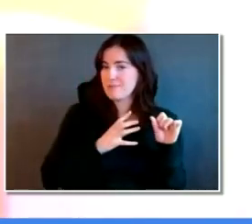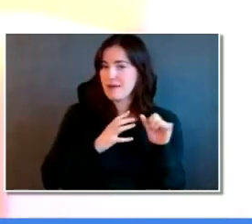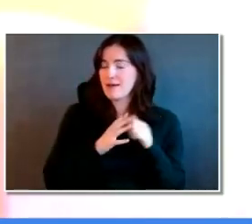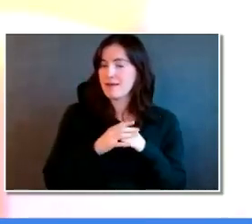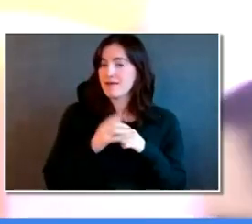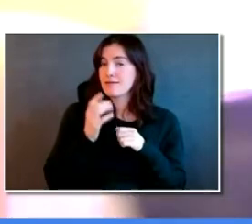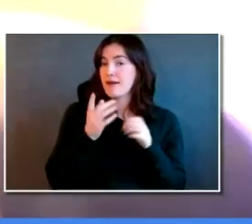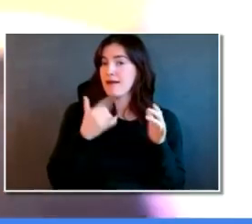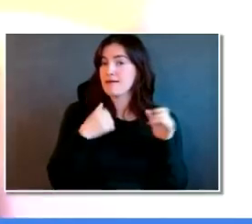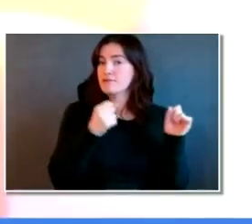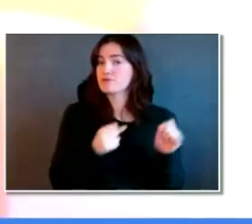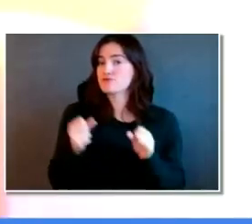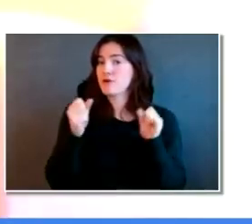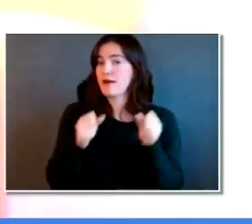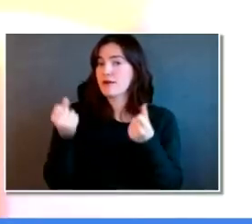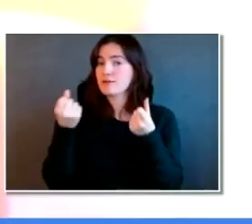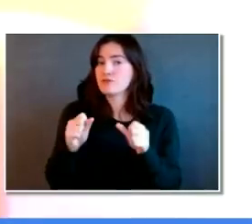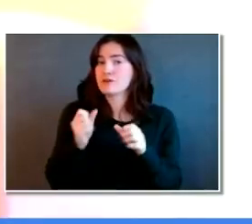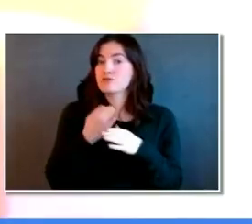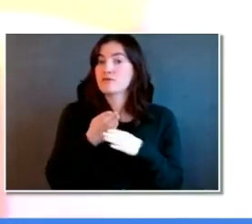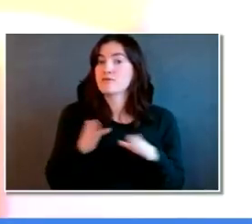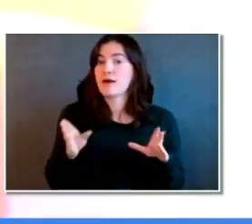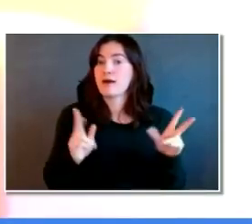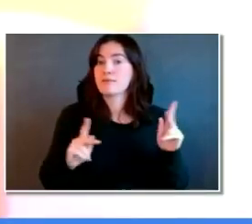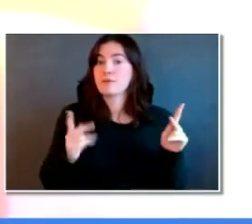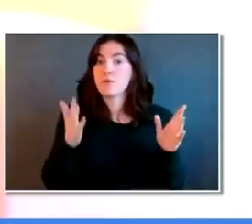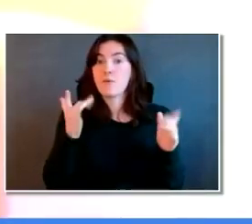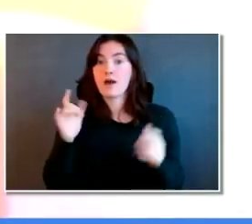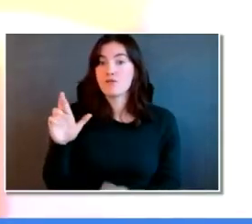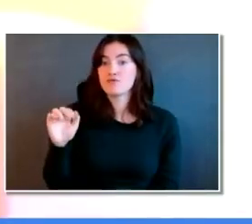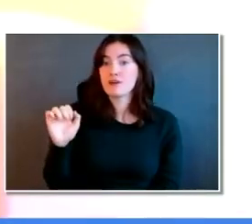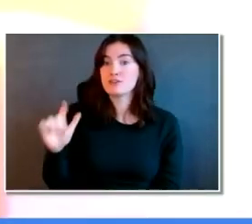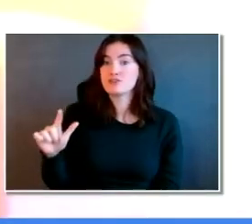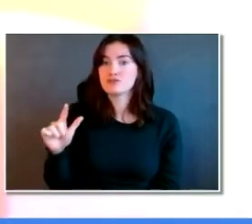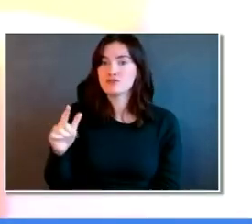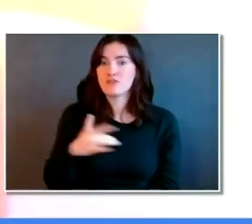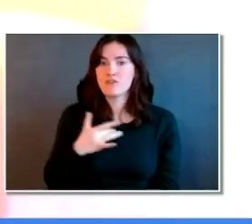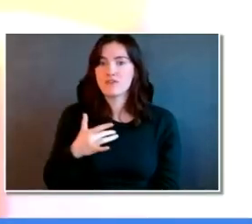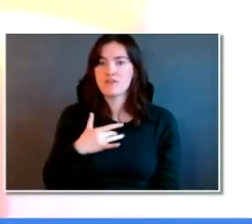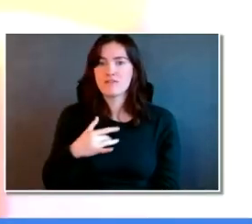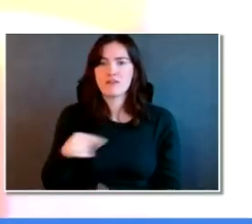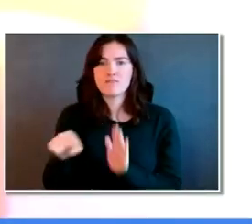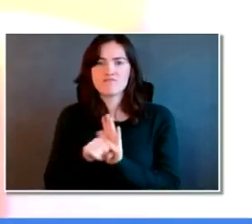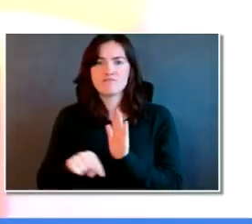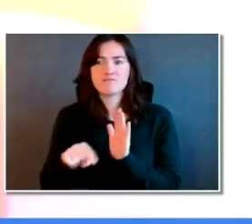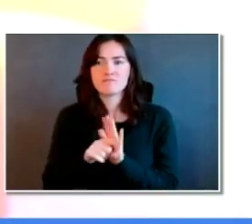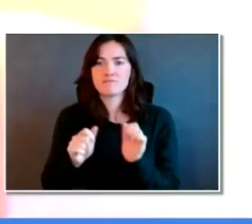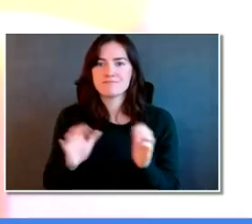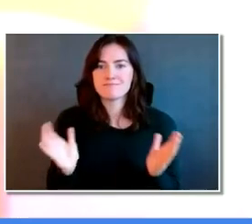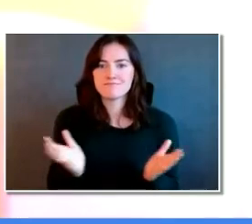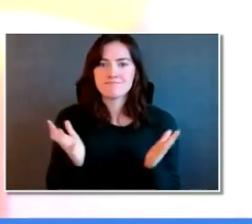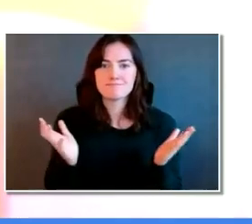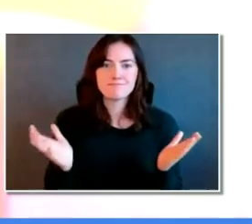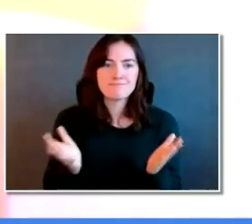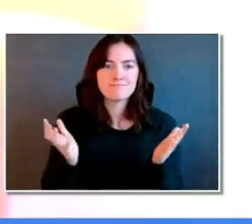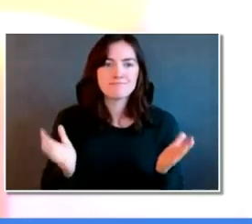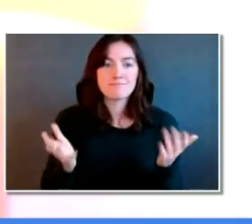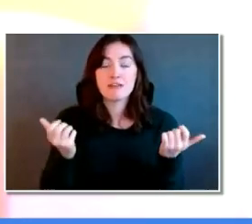people by stoking racial resentments and undermining the fabric of our democracy by